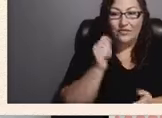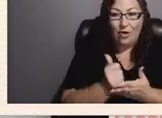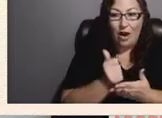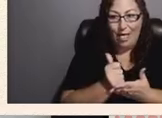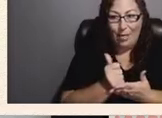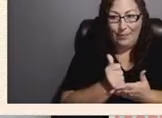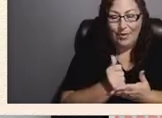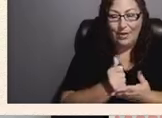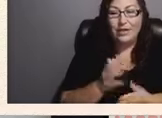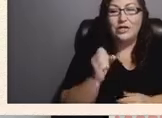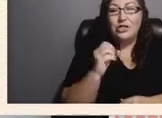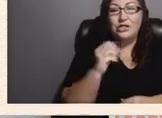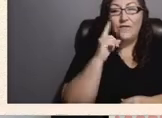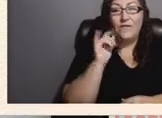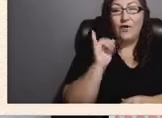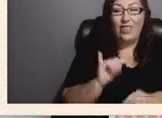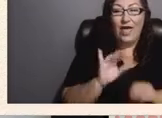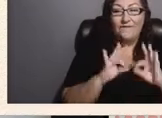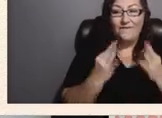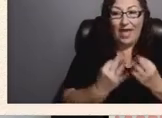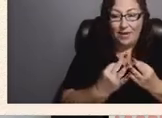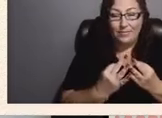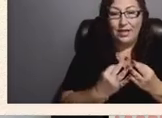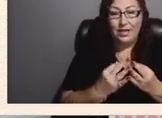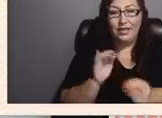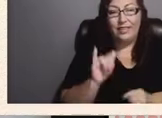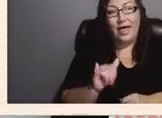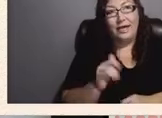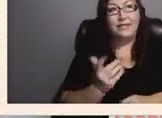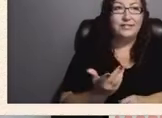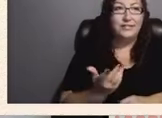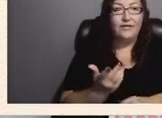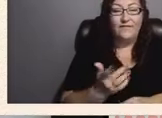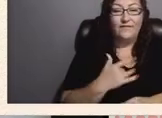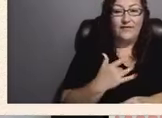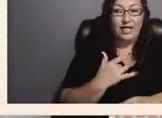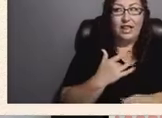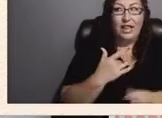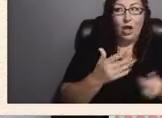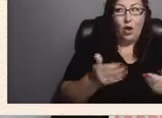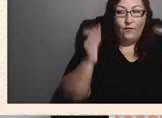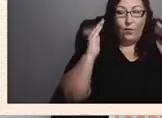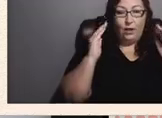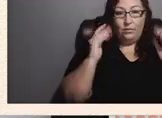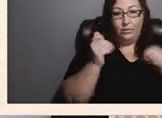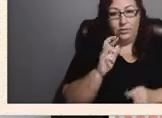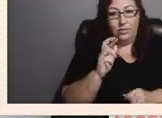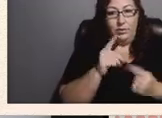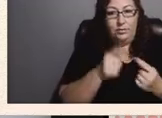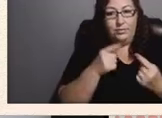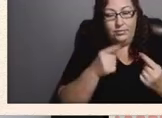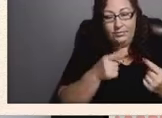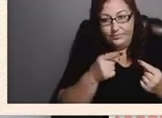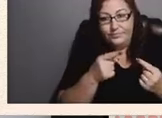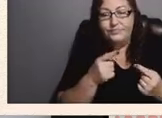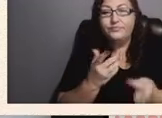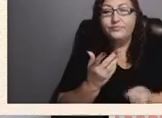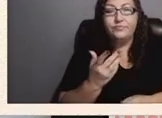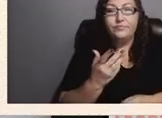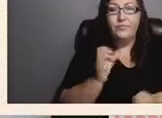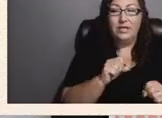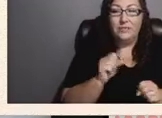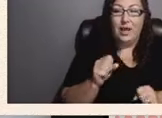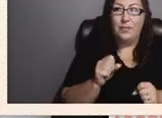for that family that is feeling overwhelmed or struggling just to get through the